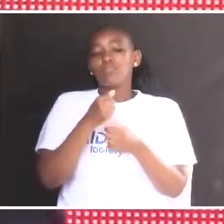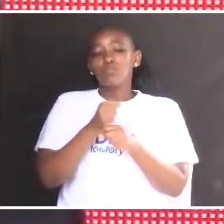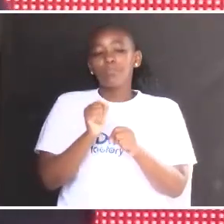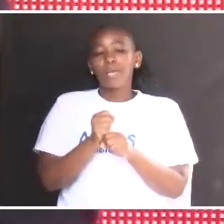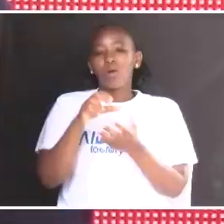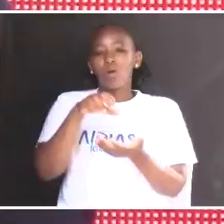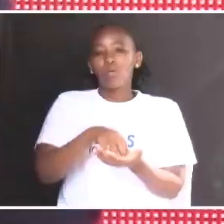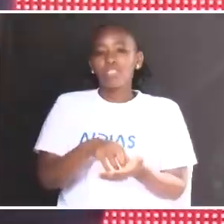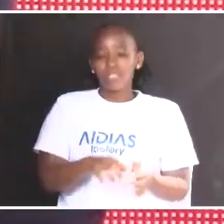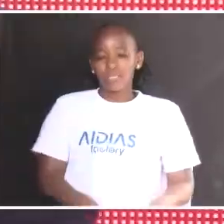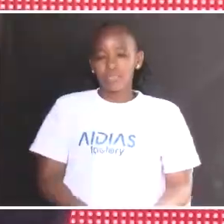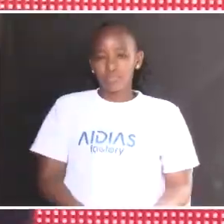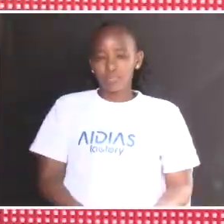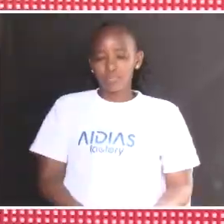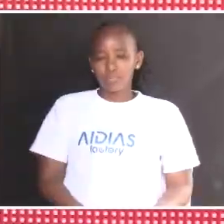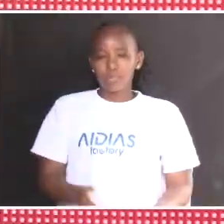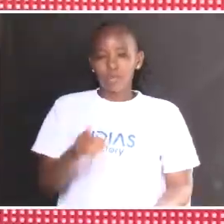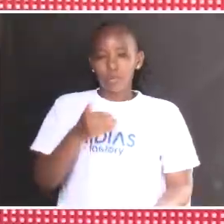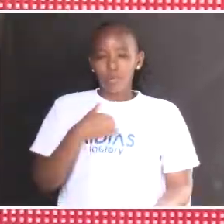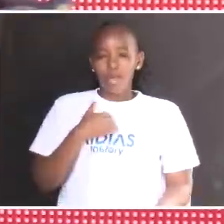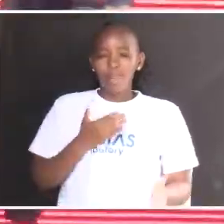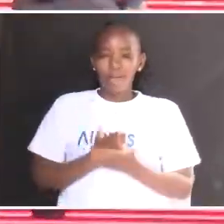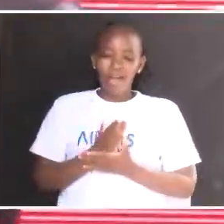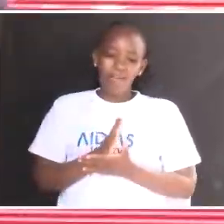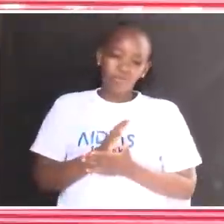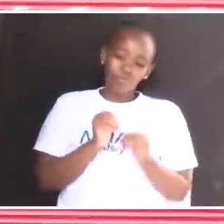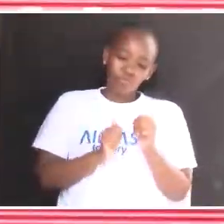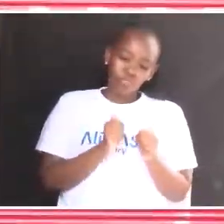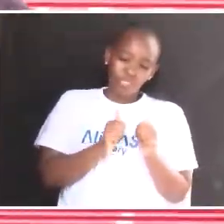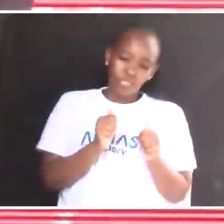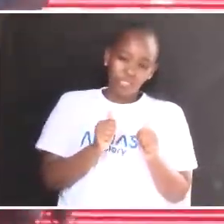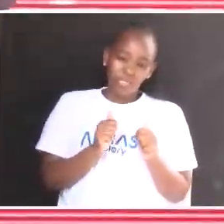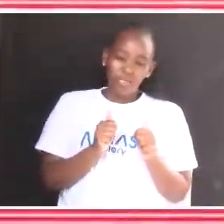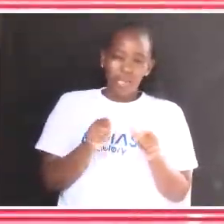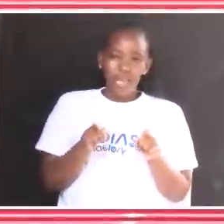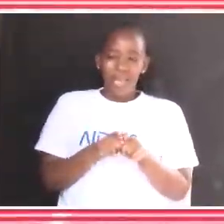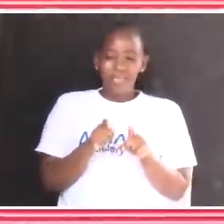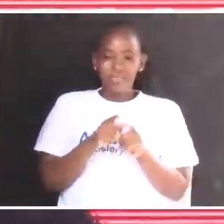content. Uko na haki gani kama wewe creator wa copyright work?